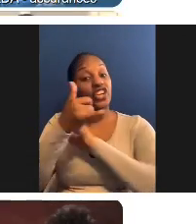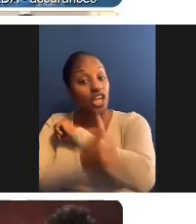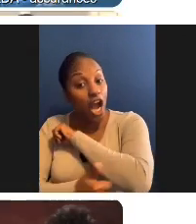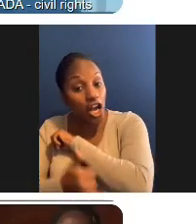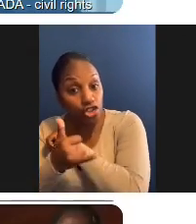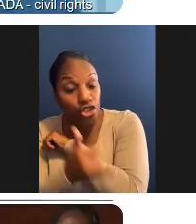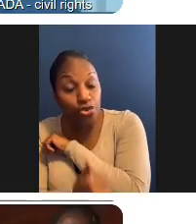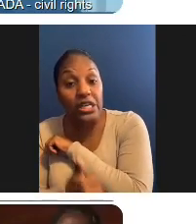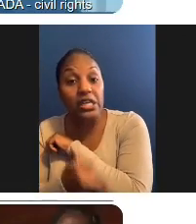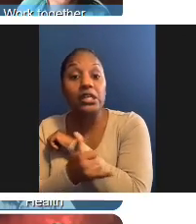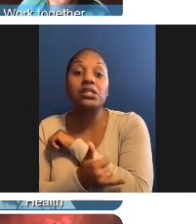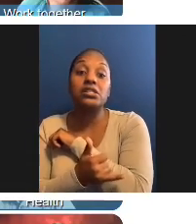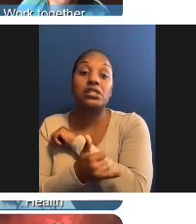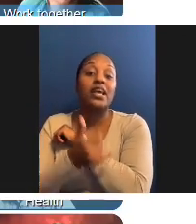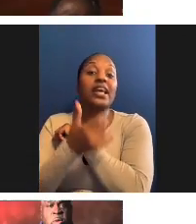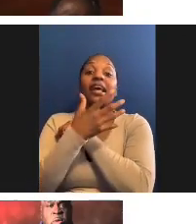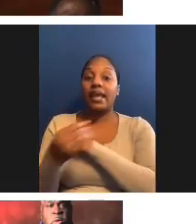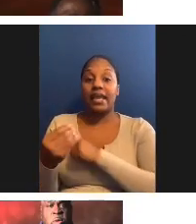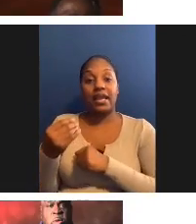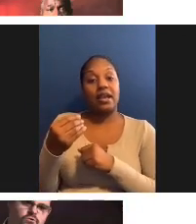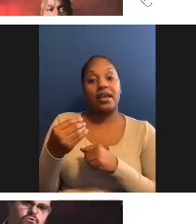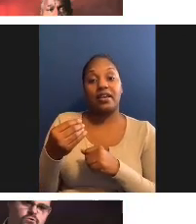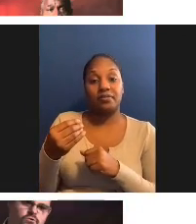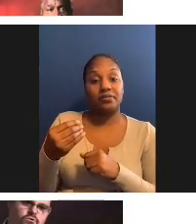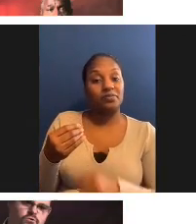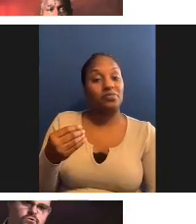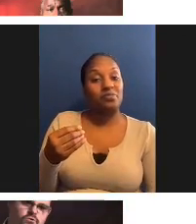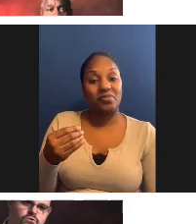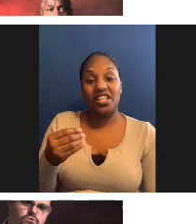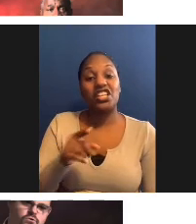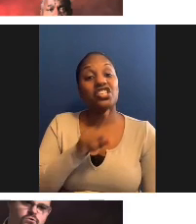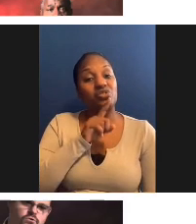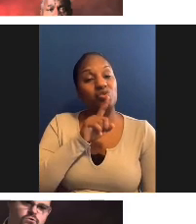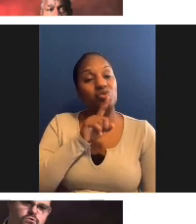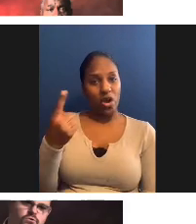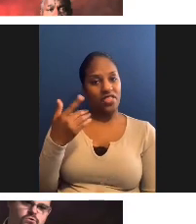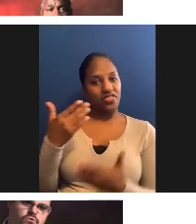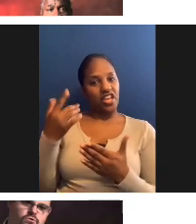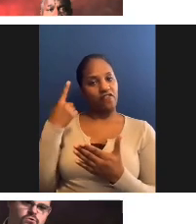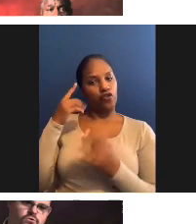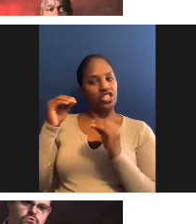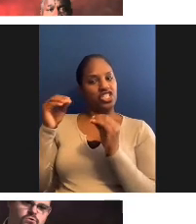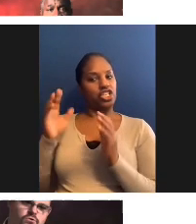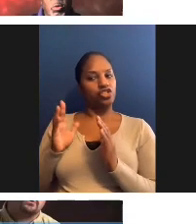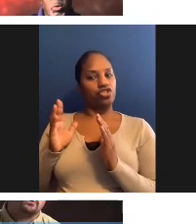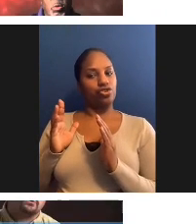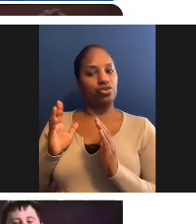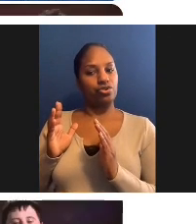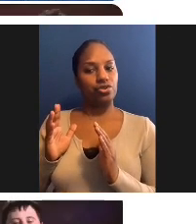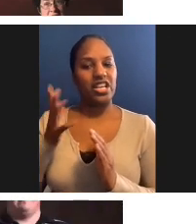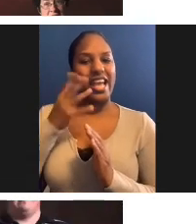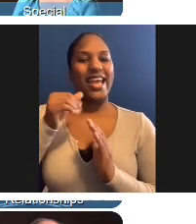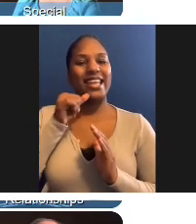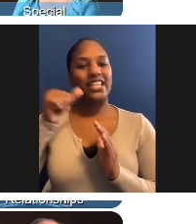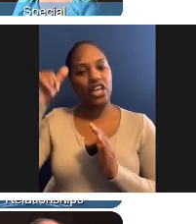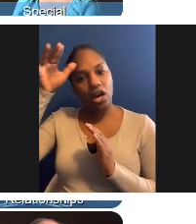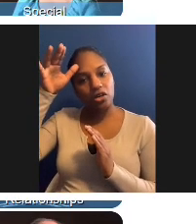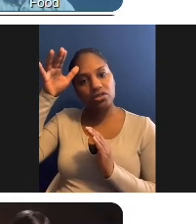here. And I just think since it's one thing for teachers and